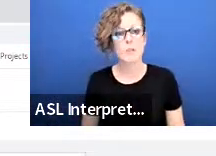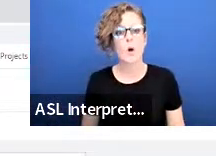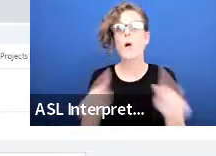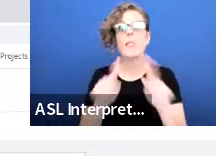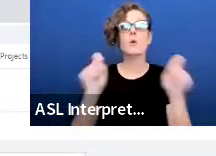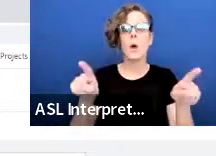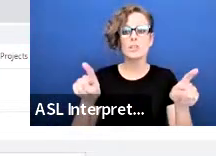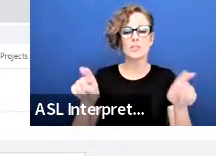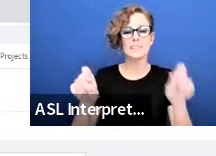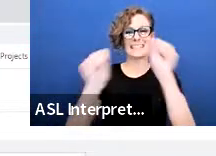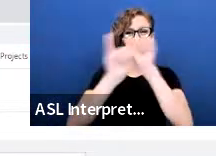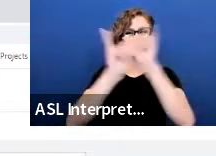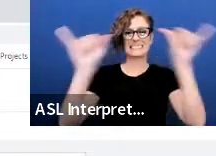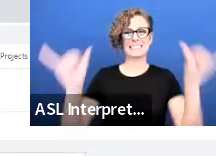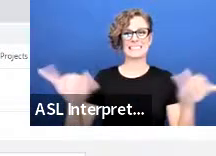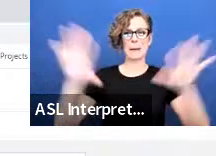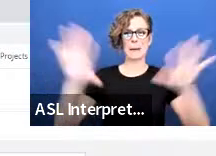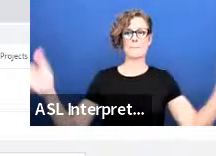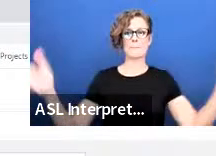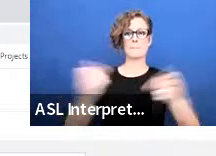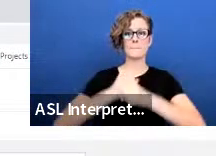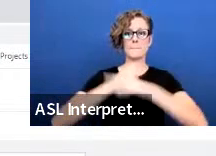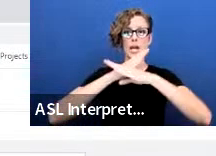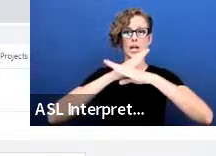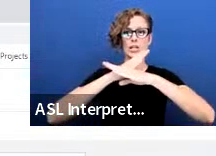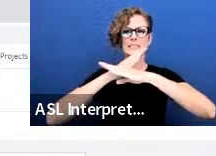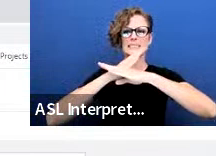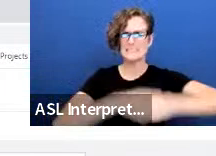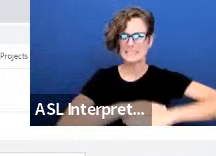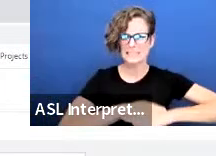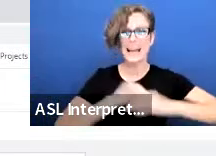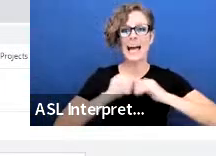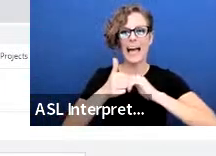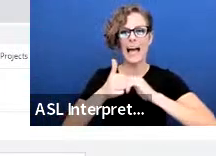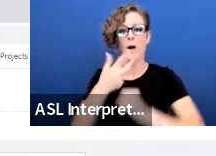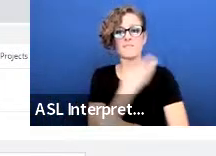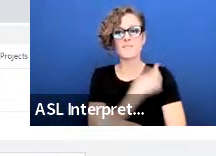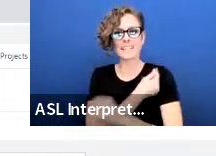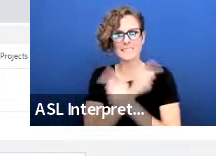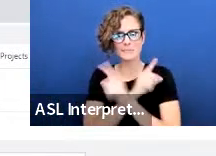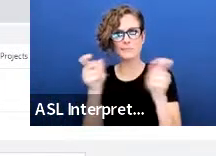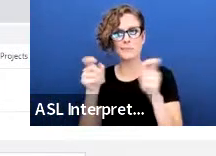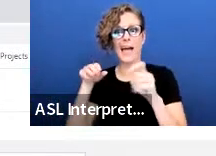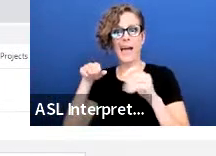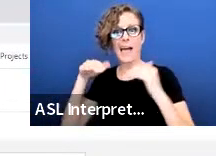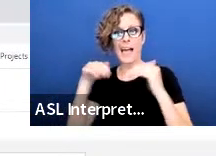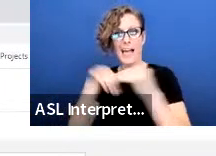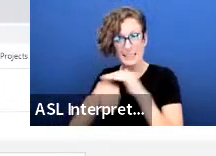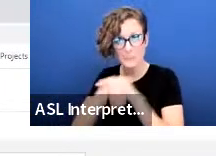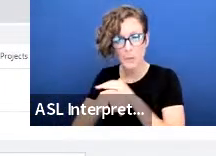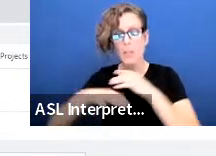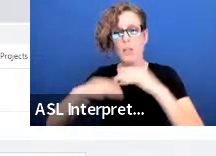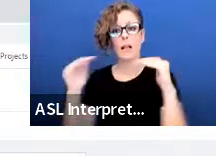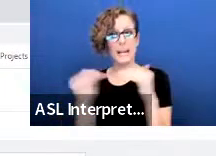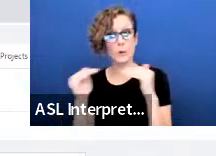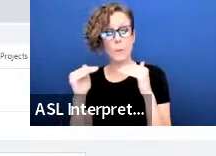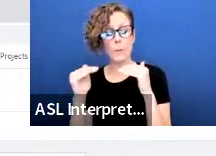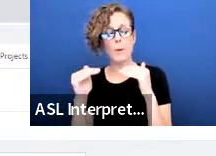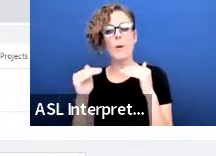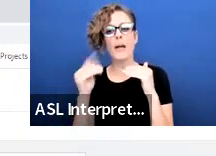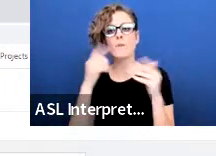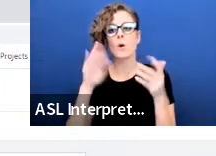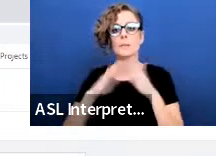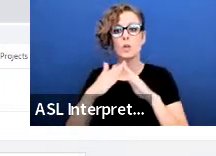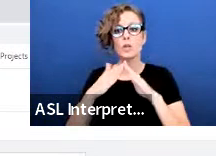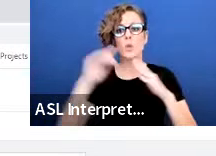system-wide barriers need to be overcome to make access to vaccines equitable in communities disproportionately impacted by COVID-19?